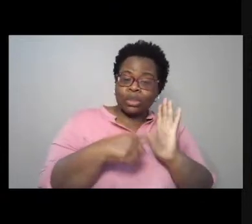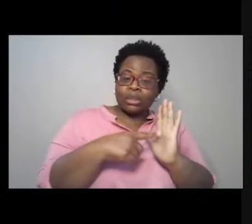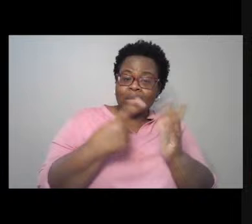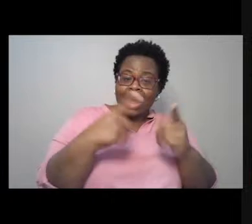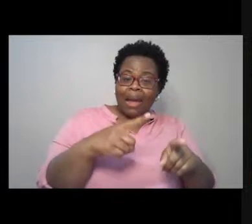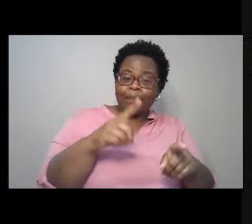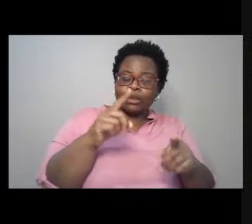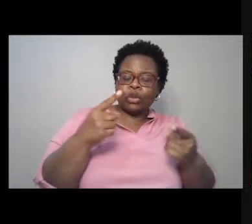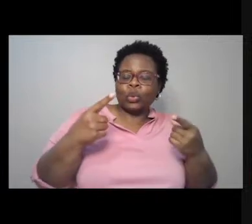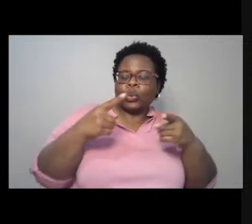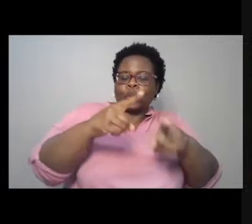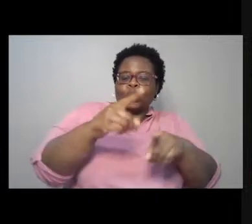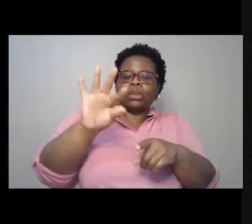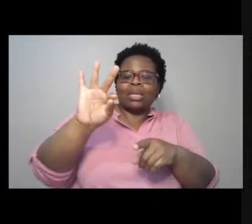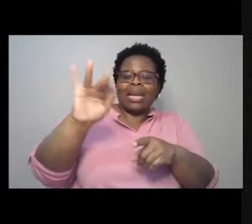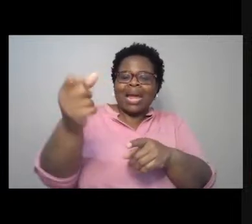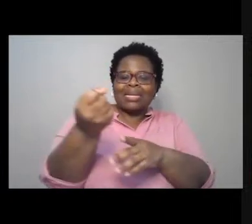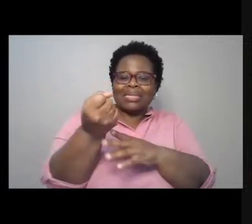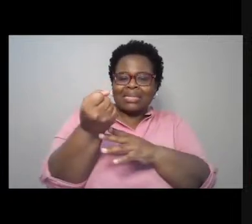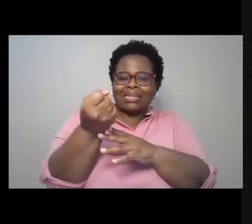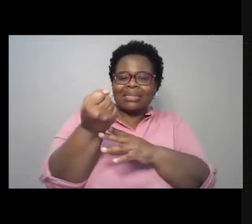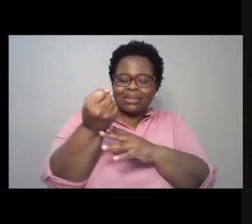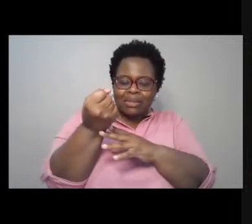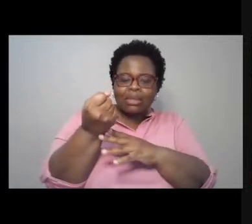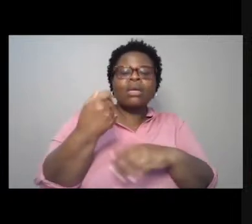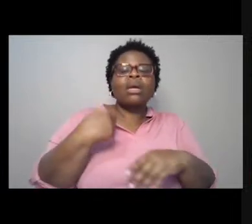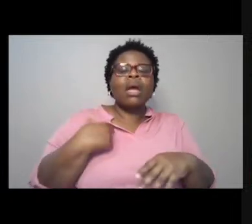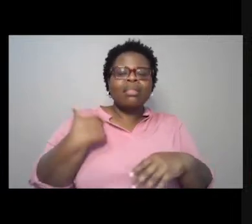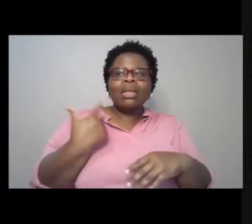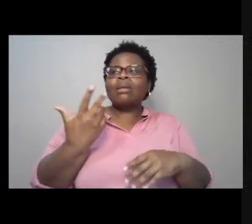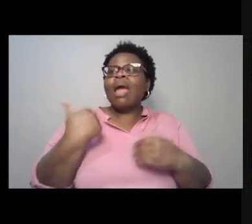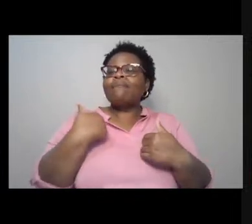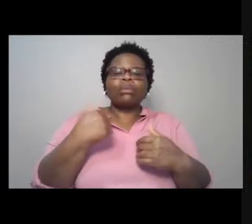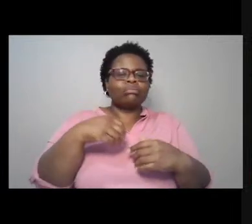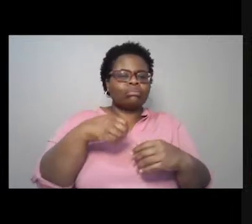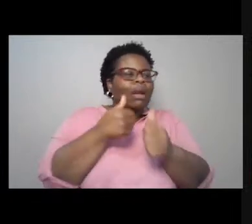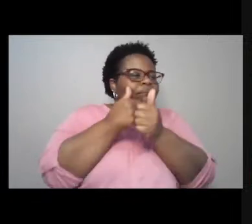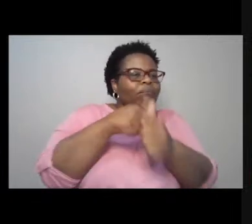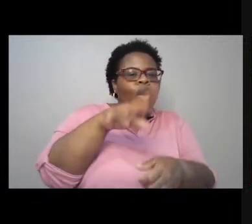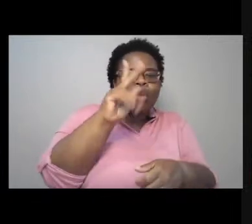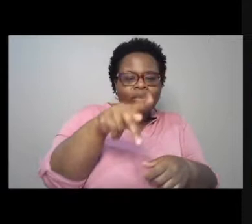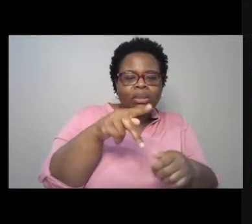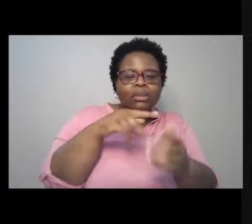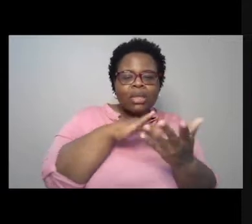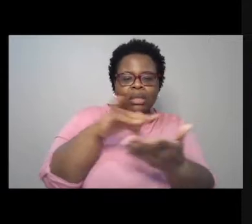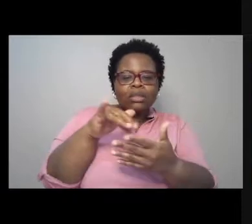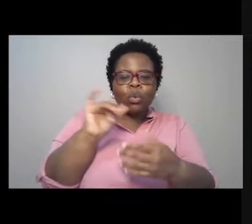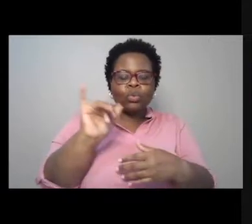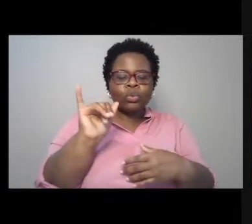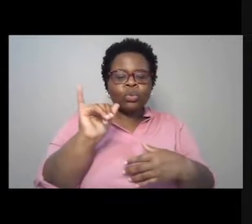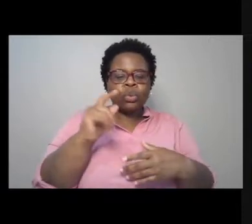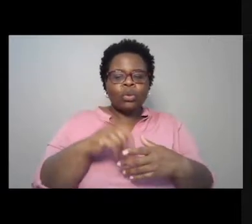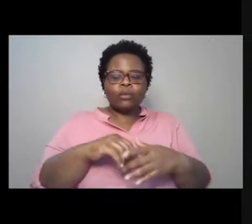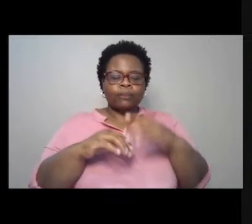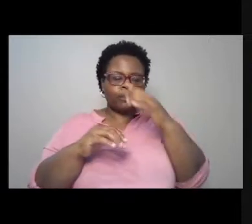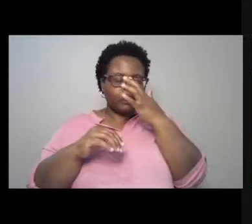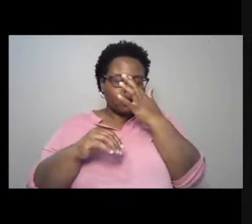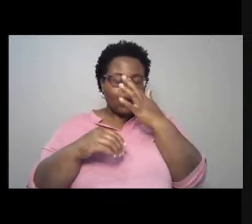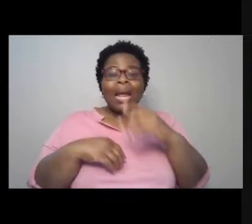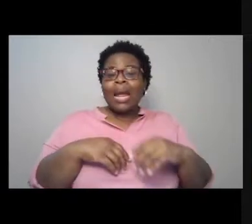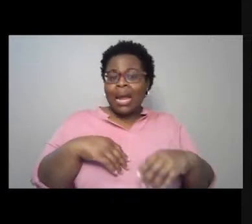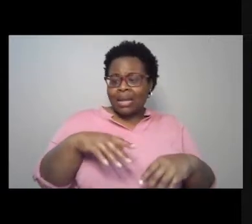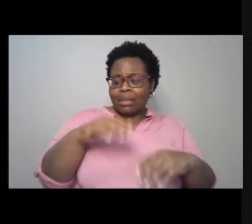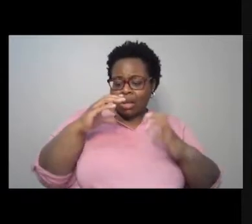then there was a 19-year follow-up study, and people were interviewed that what has been helping them to